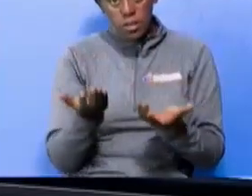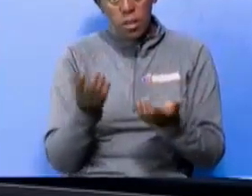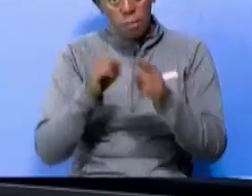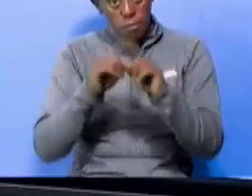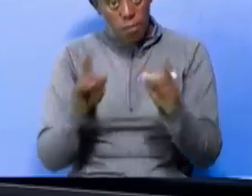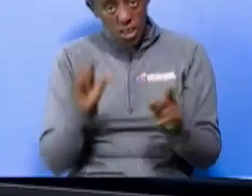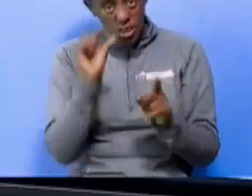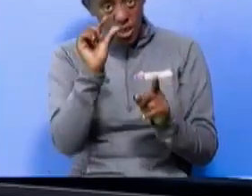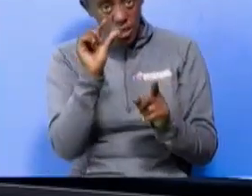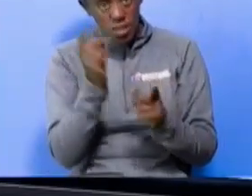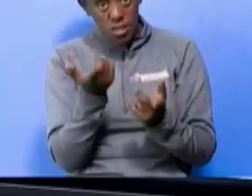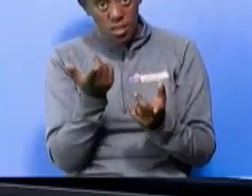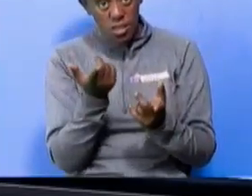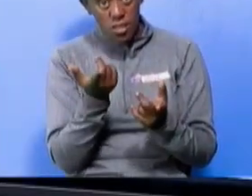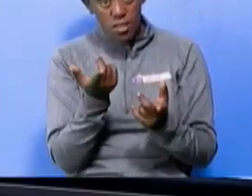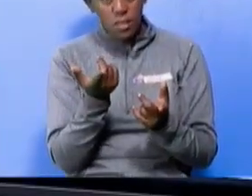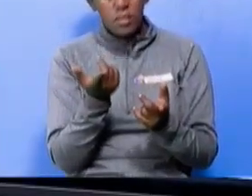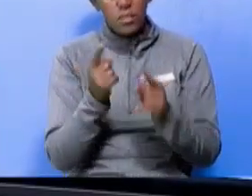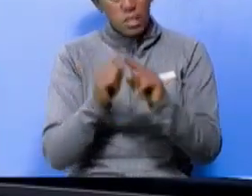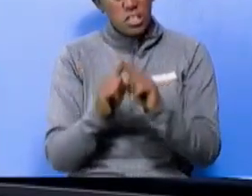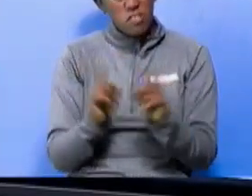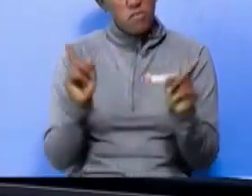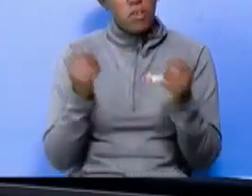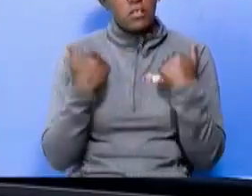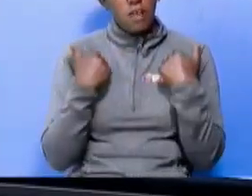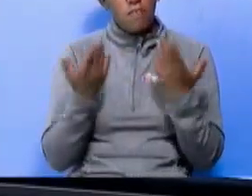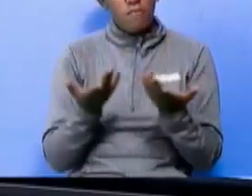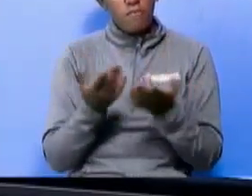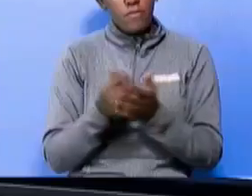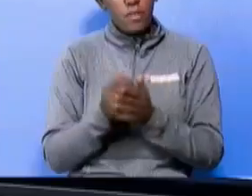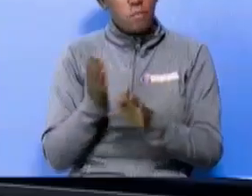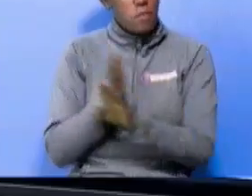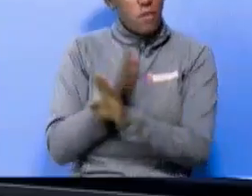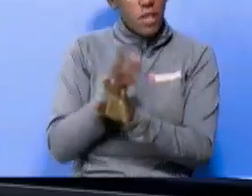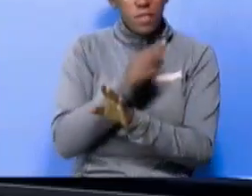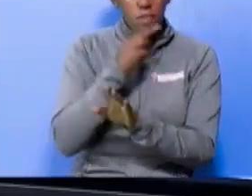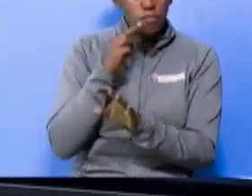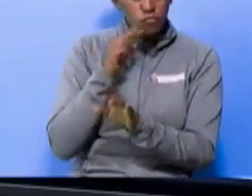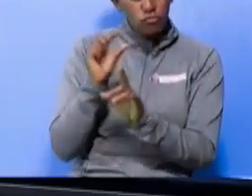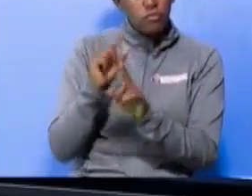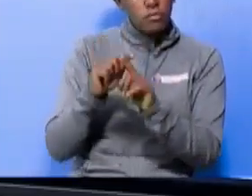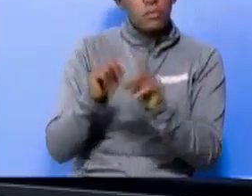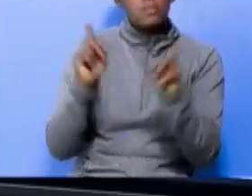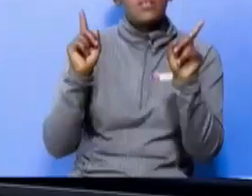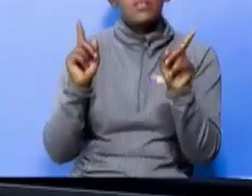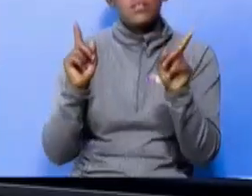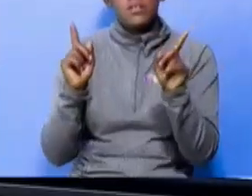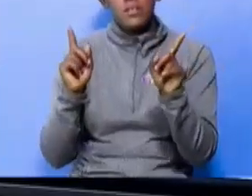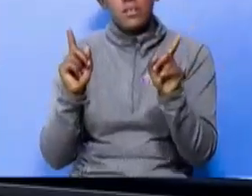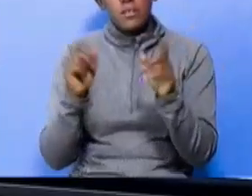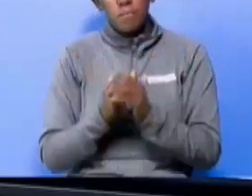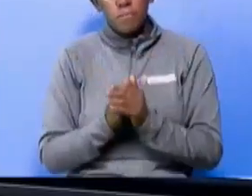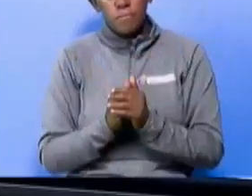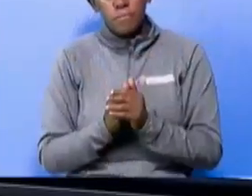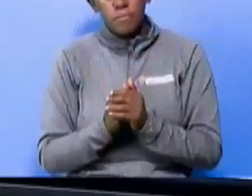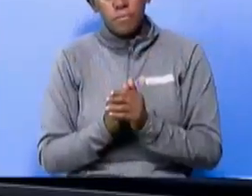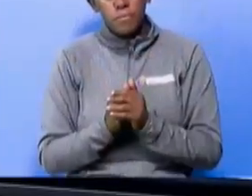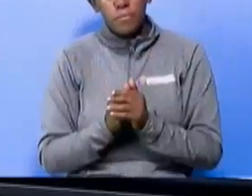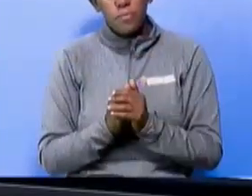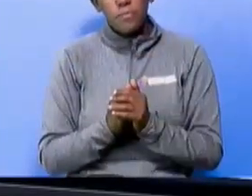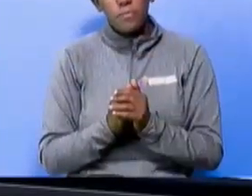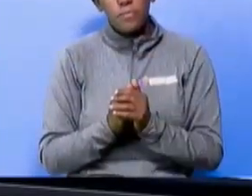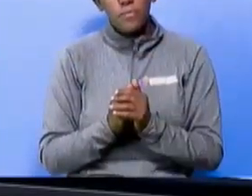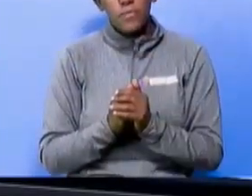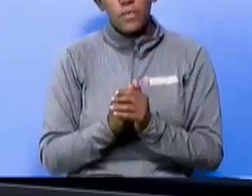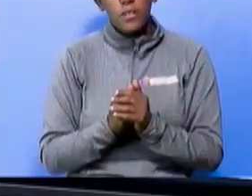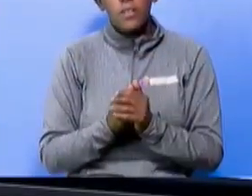is a little bit difference with the previous verbs that we have seen above.